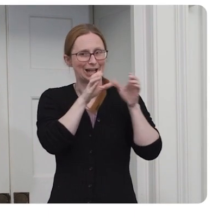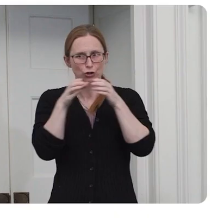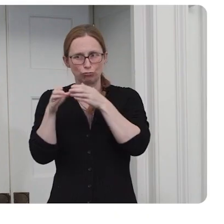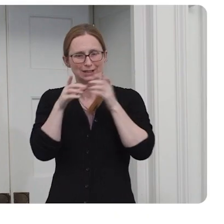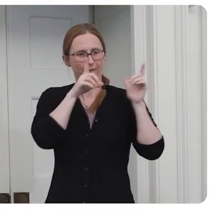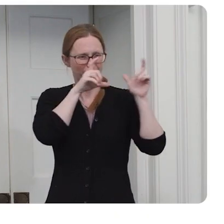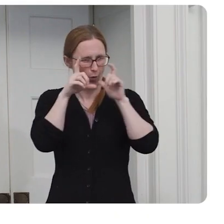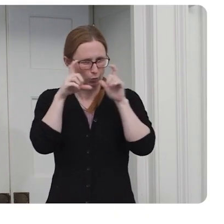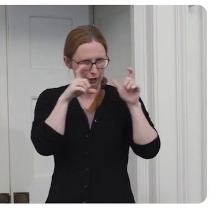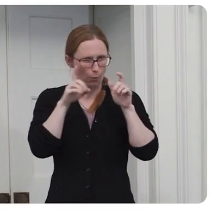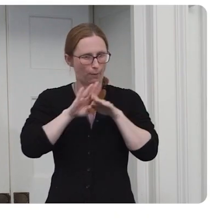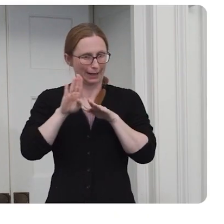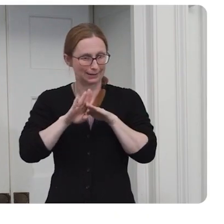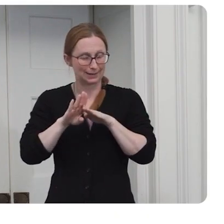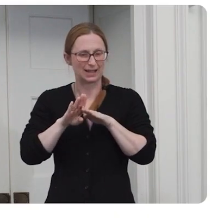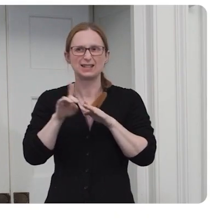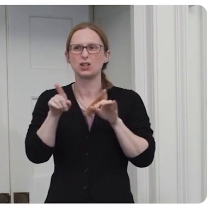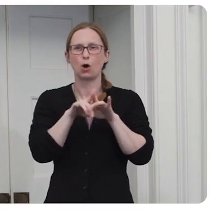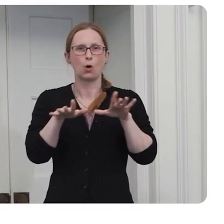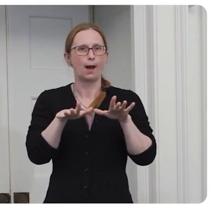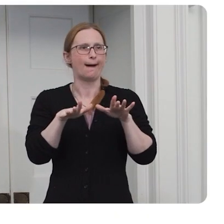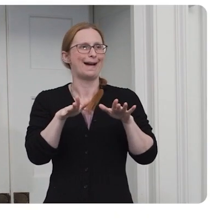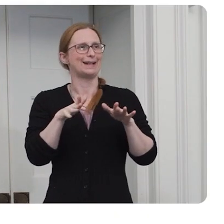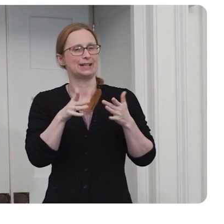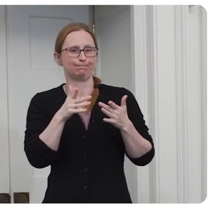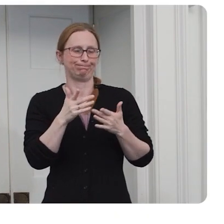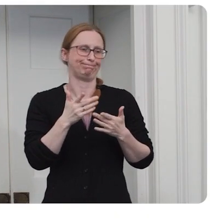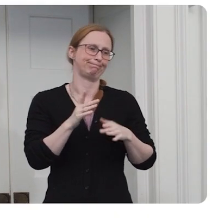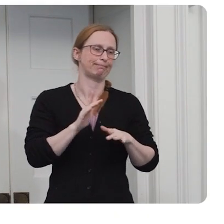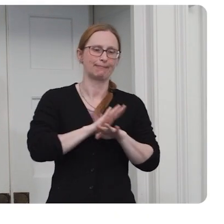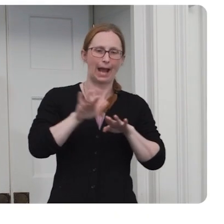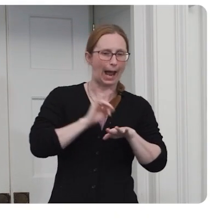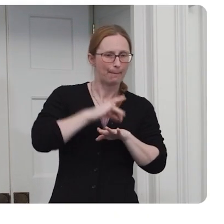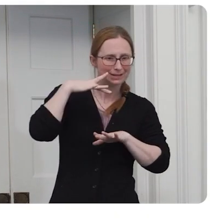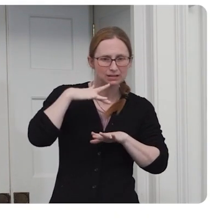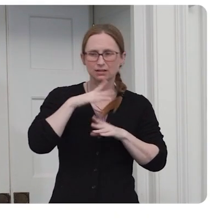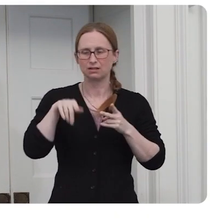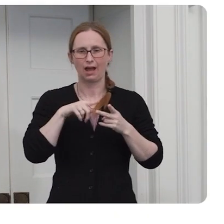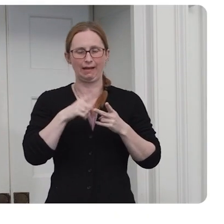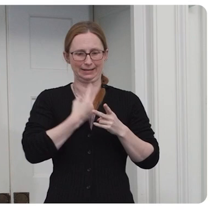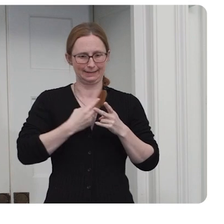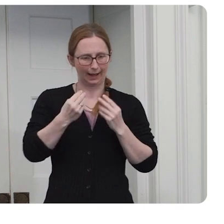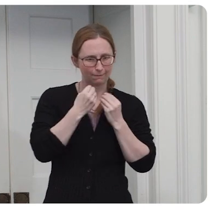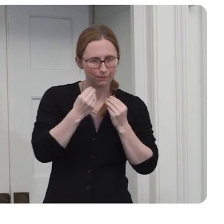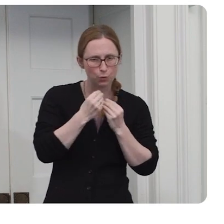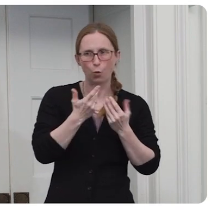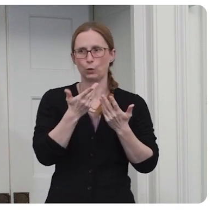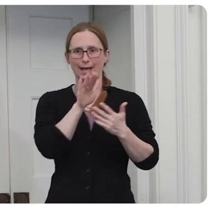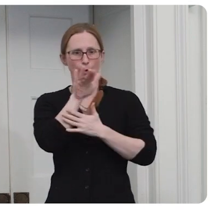photography and the categorizations of photographic practice. Things like amateur, self-taught, folk,